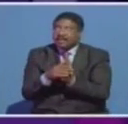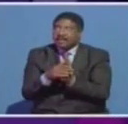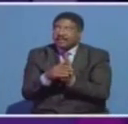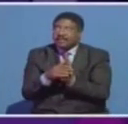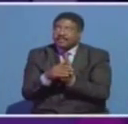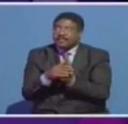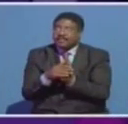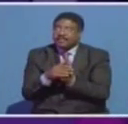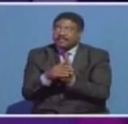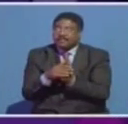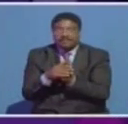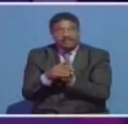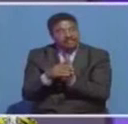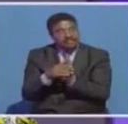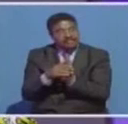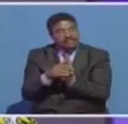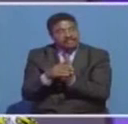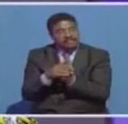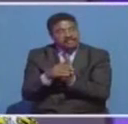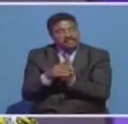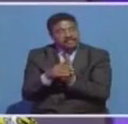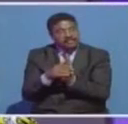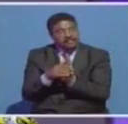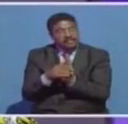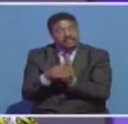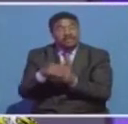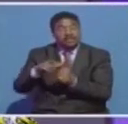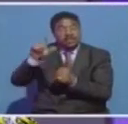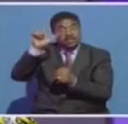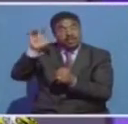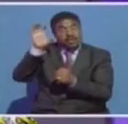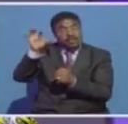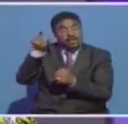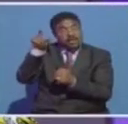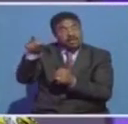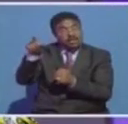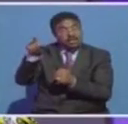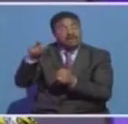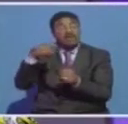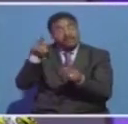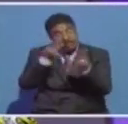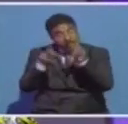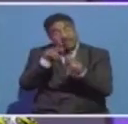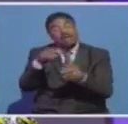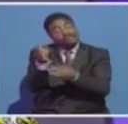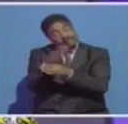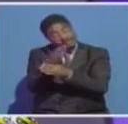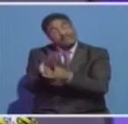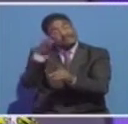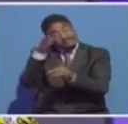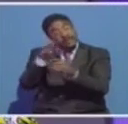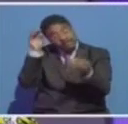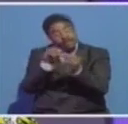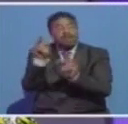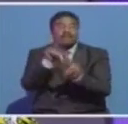relief food. No. Rapula is a province of fishermen predominantly, and they